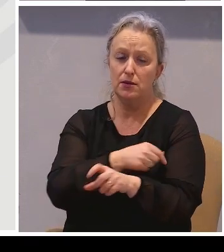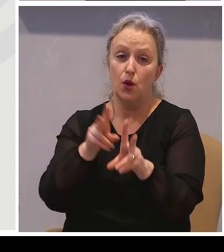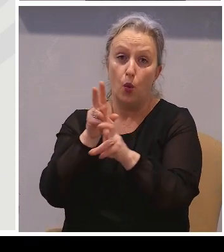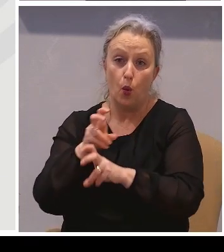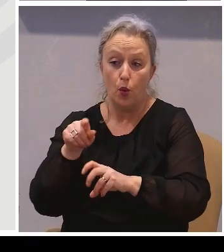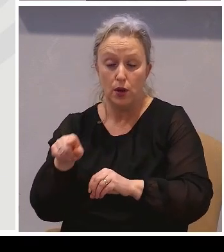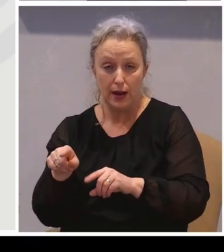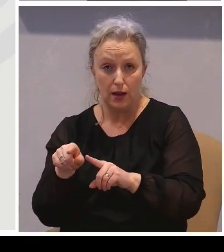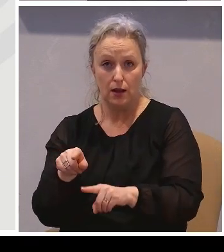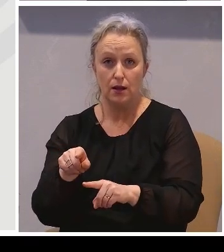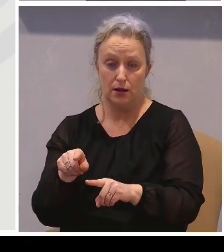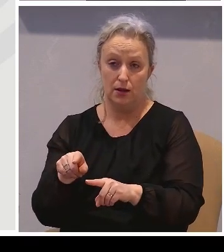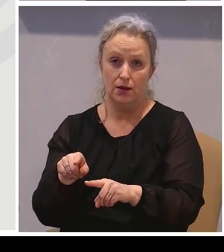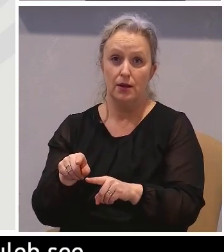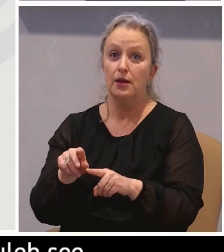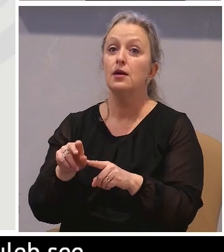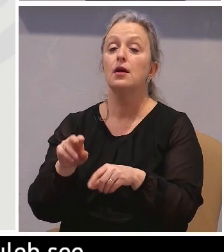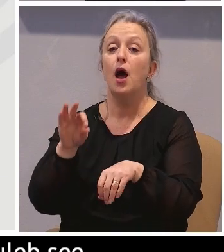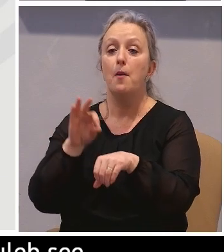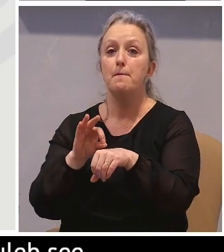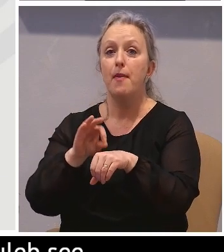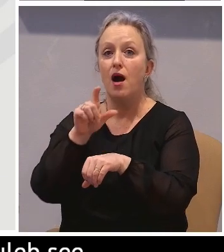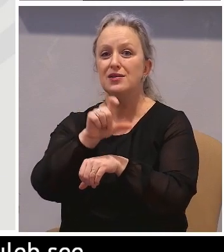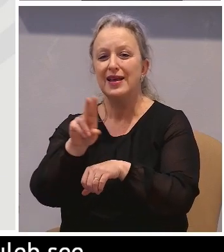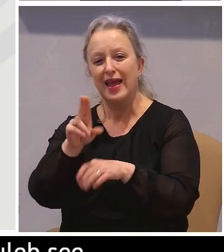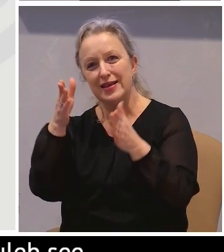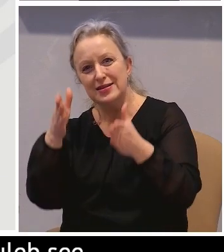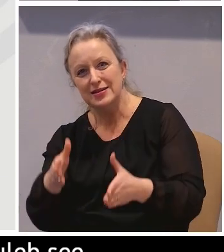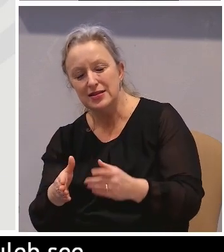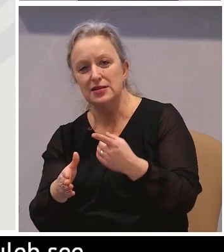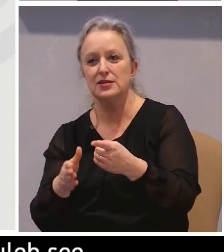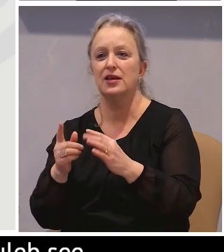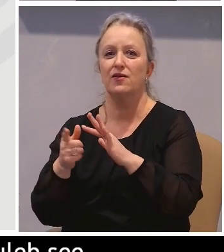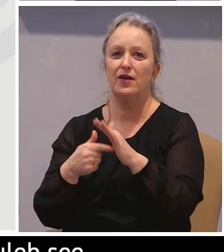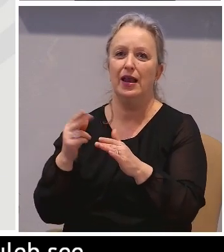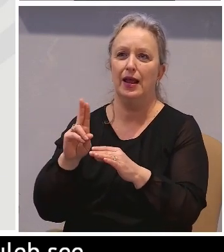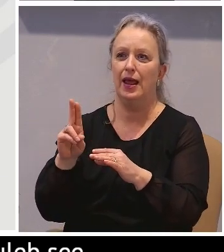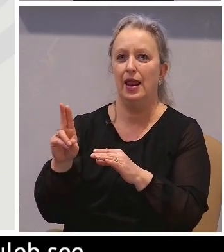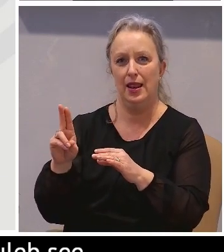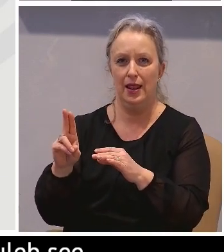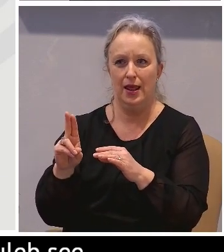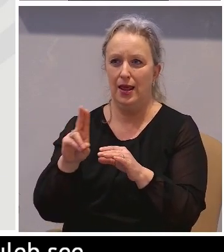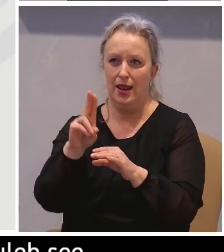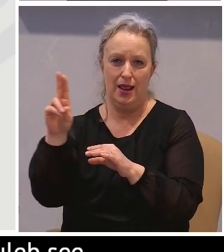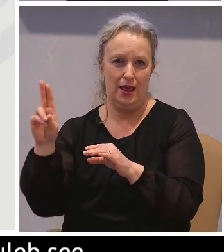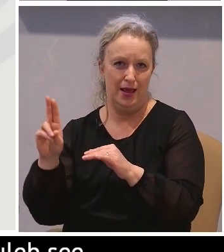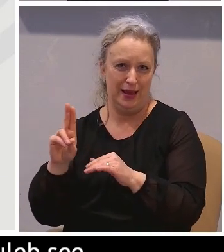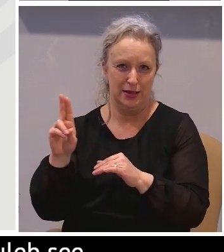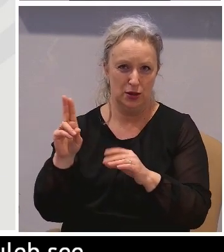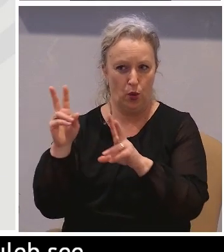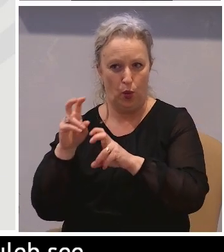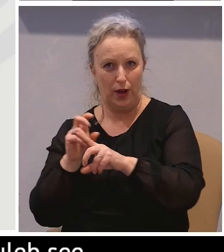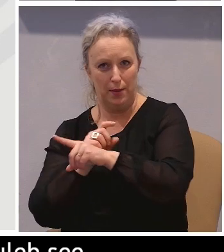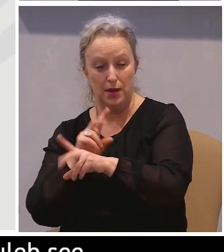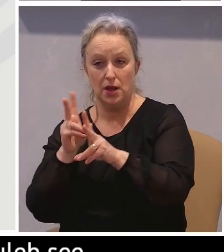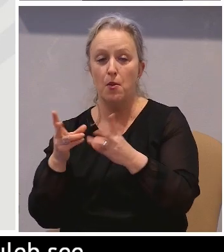from, based on which we decide who is eligible for the drug. But this is what